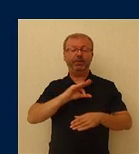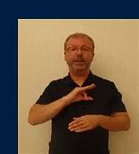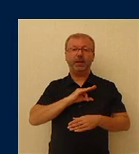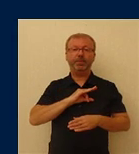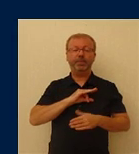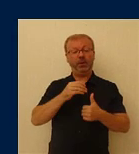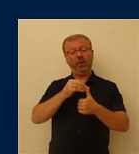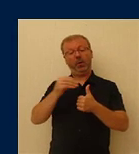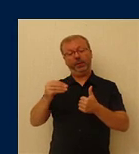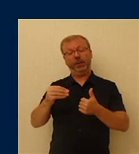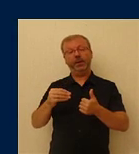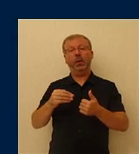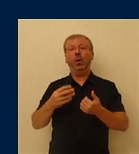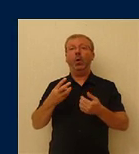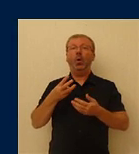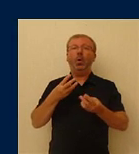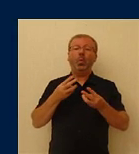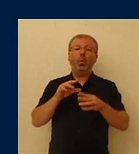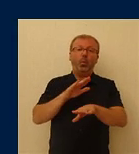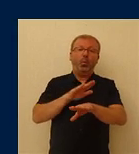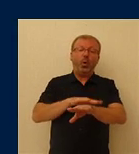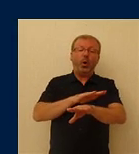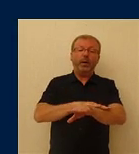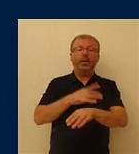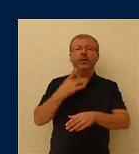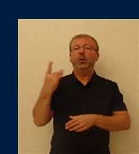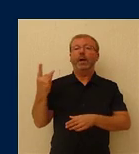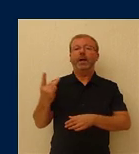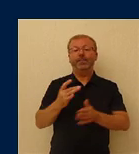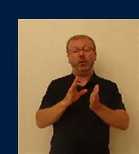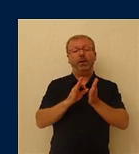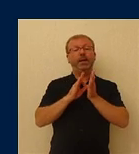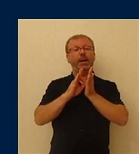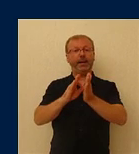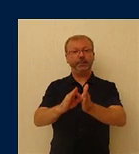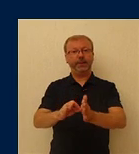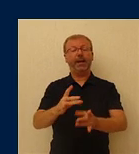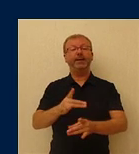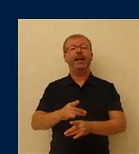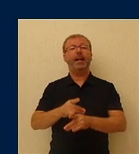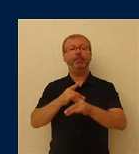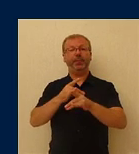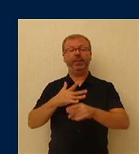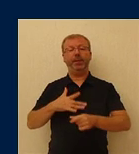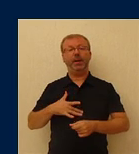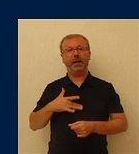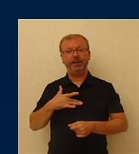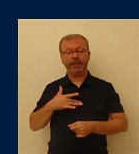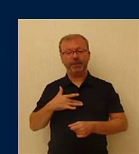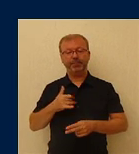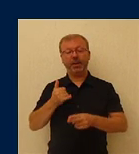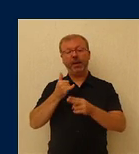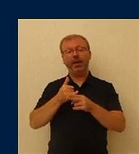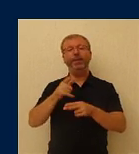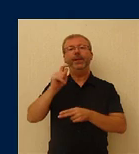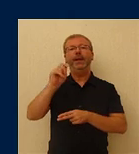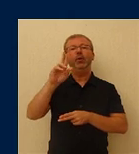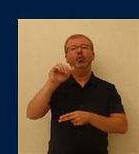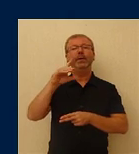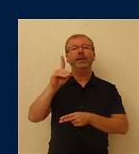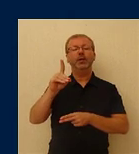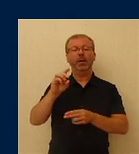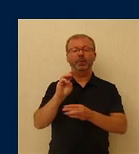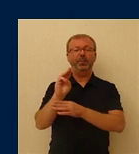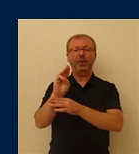request guidance and help in their lives. In the tradition of pilgrimage, the labyrinth is